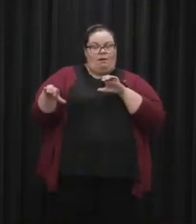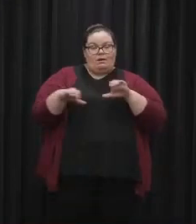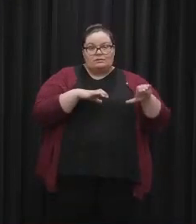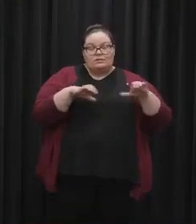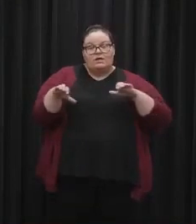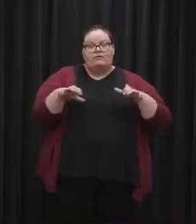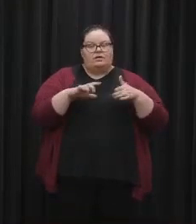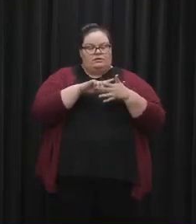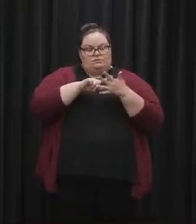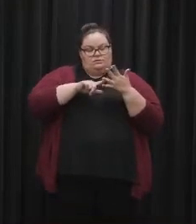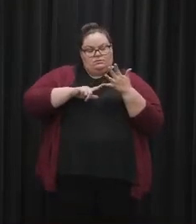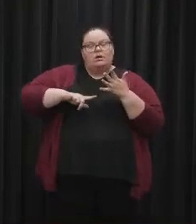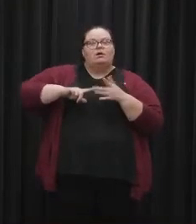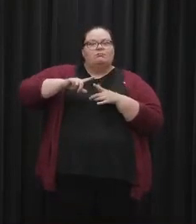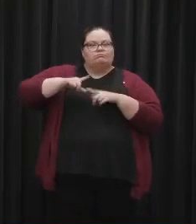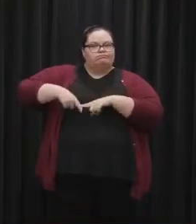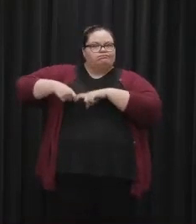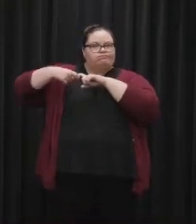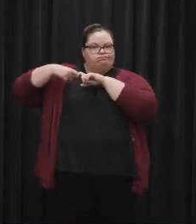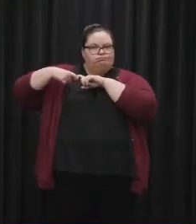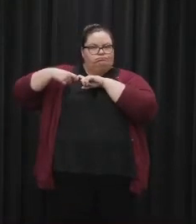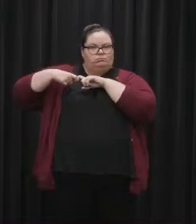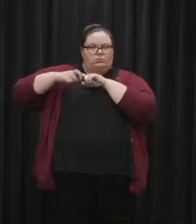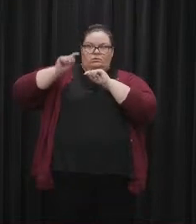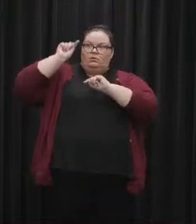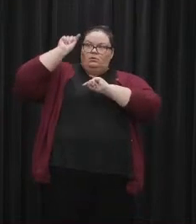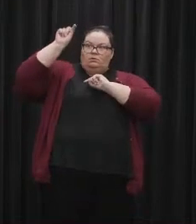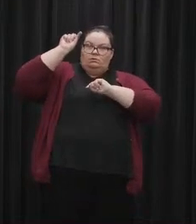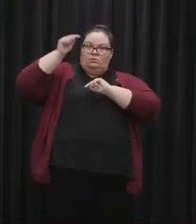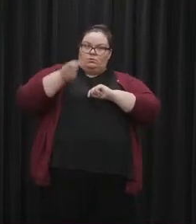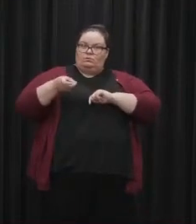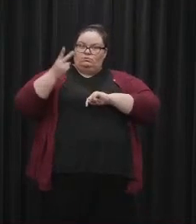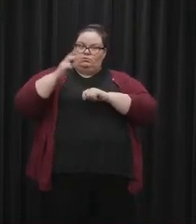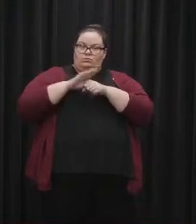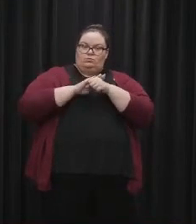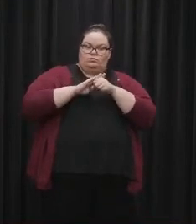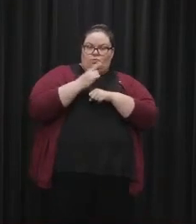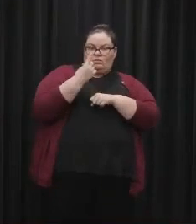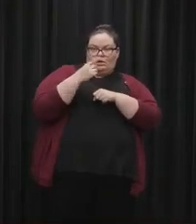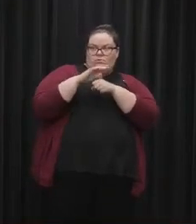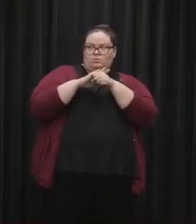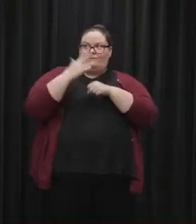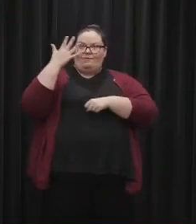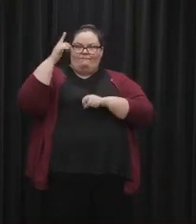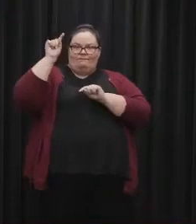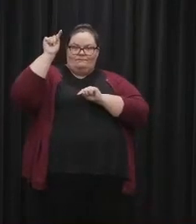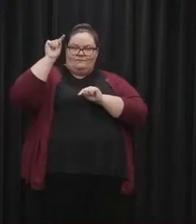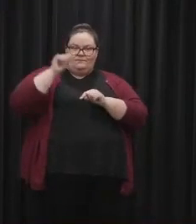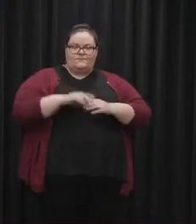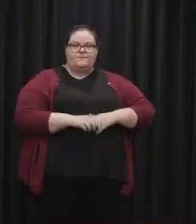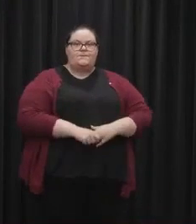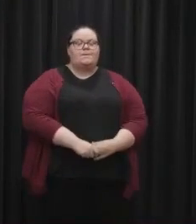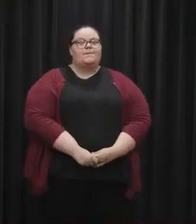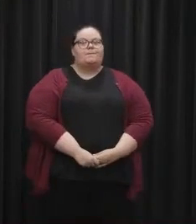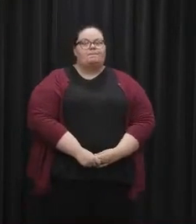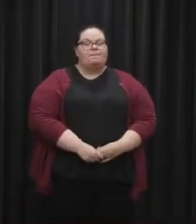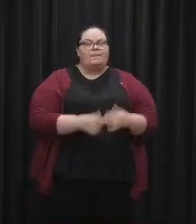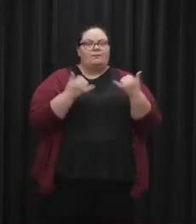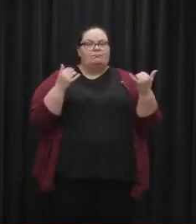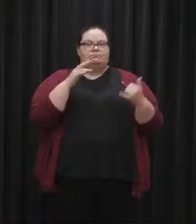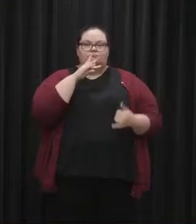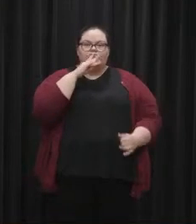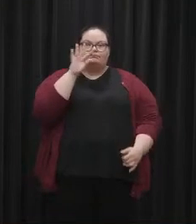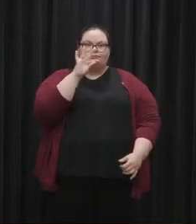extracurricular sports and activities will be suspended in these zones until they return to yellow. Pour répéter ça, avec ces